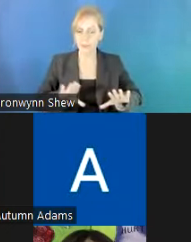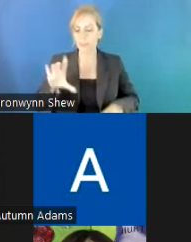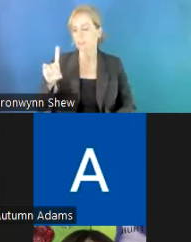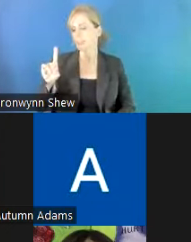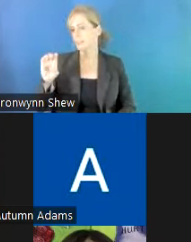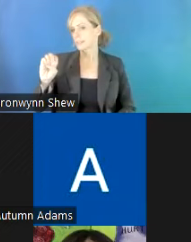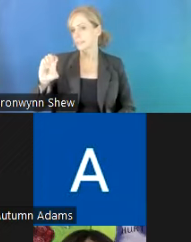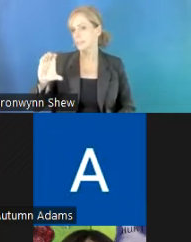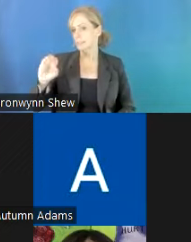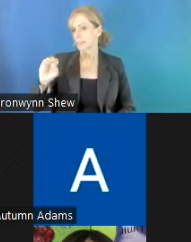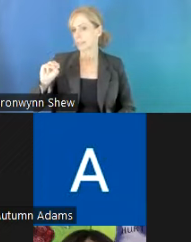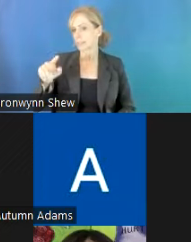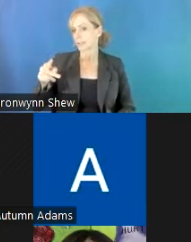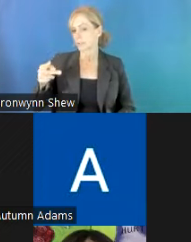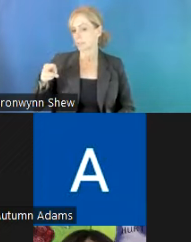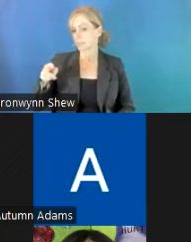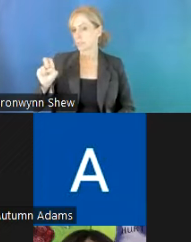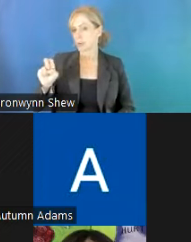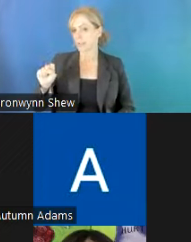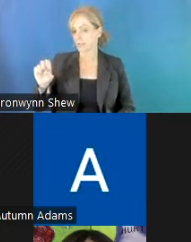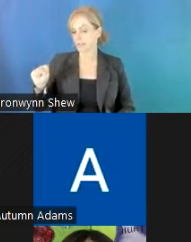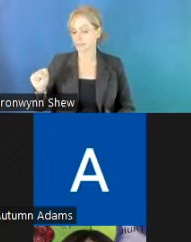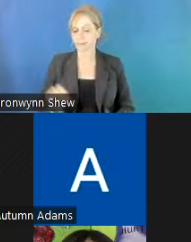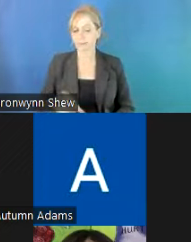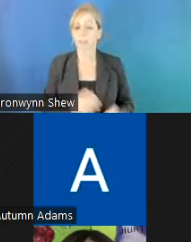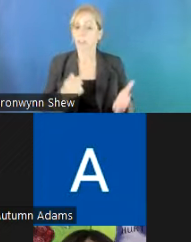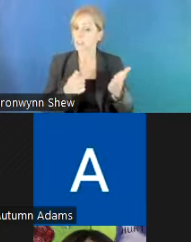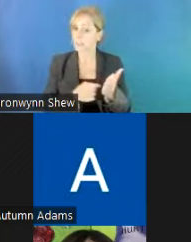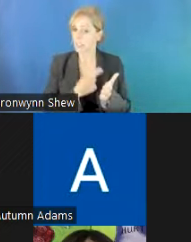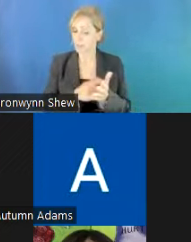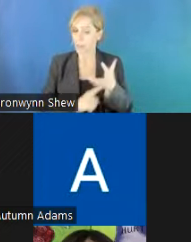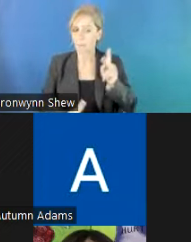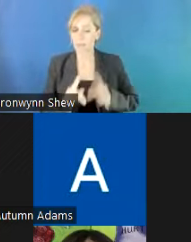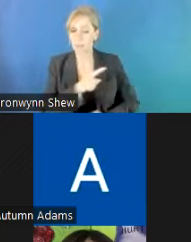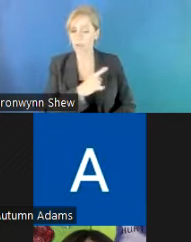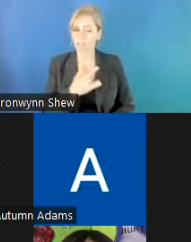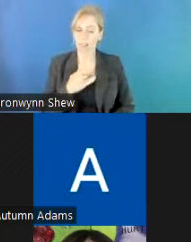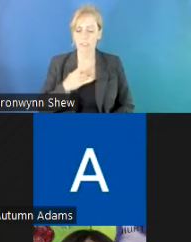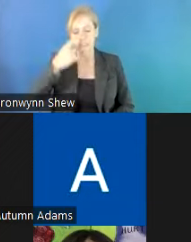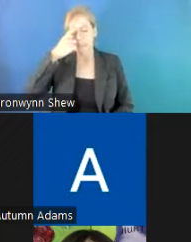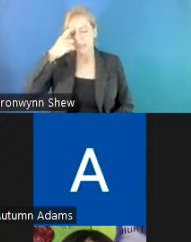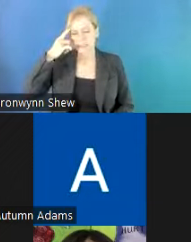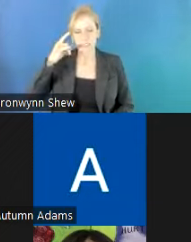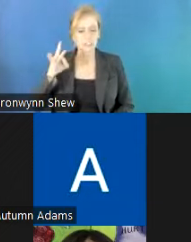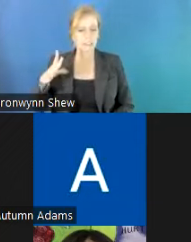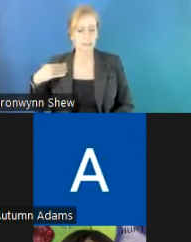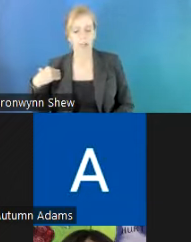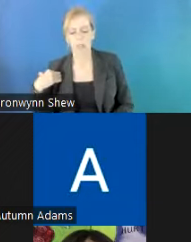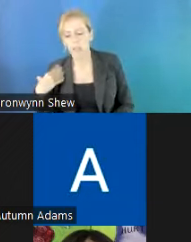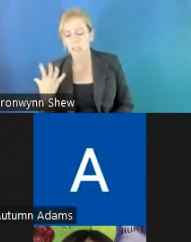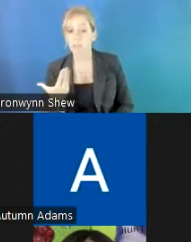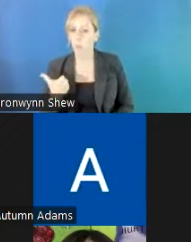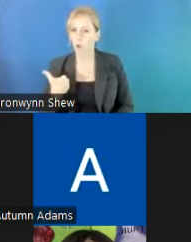that comes in with major trauma that is very burdened, having a communication barrier for that survivor is very